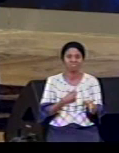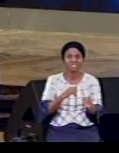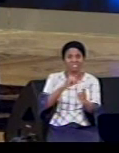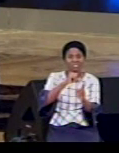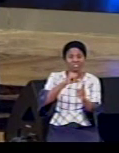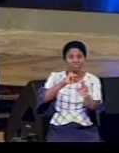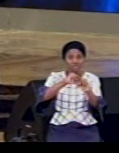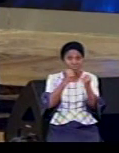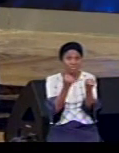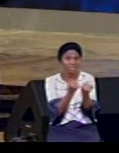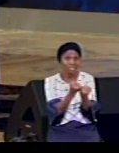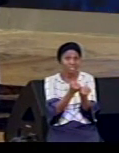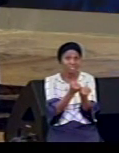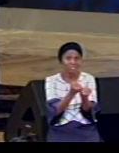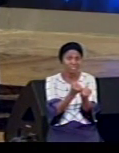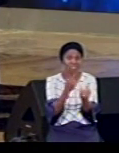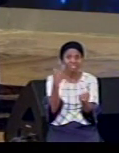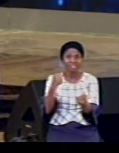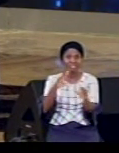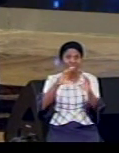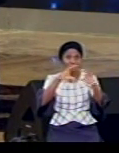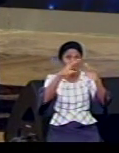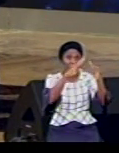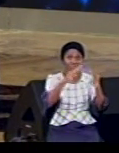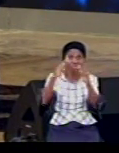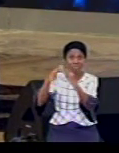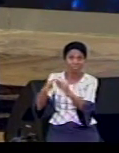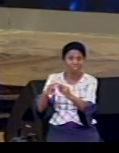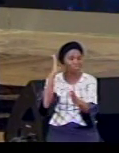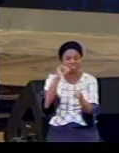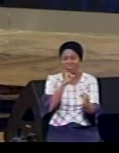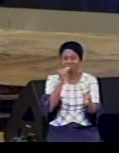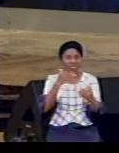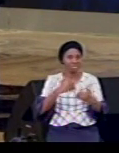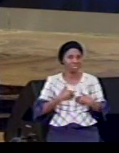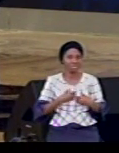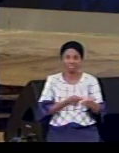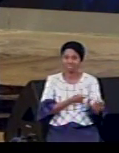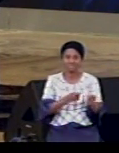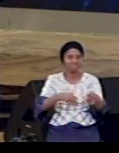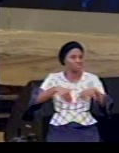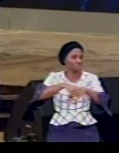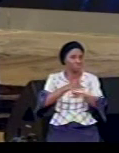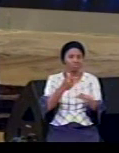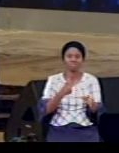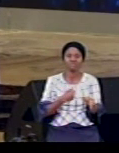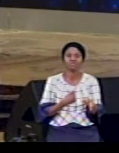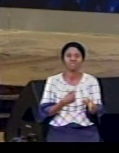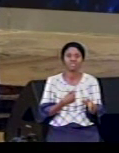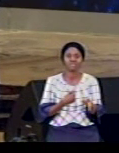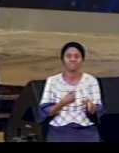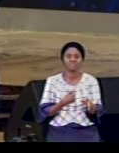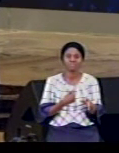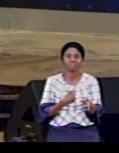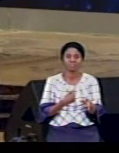Society, the community, never. They will not have dominion over